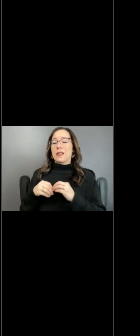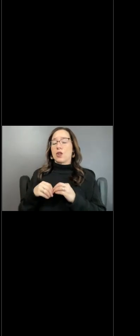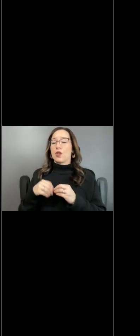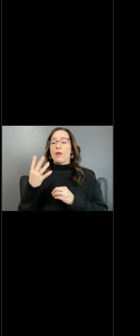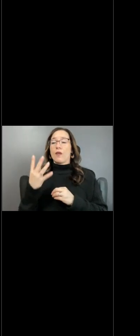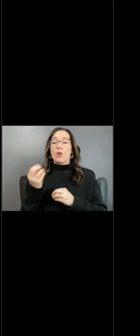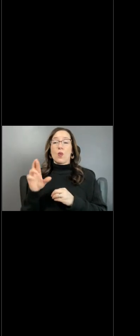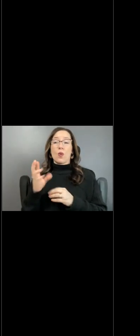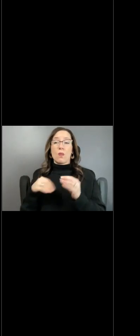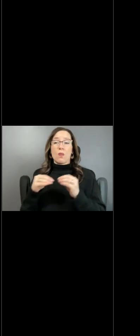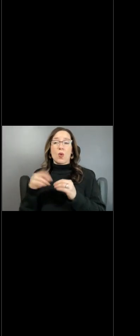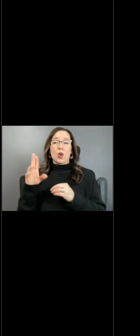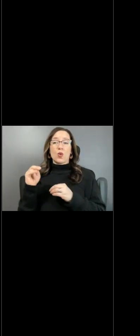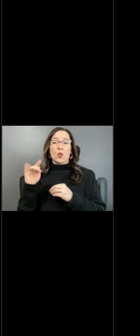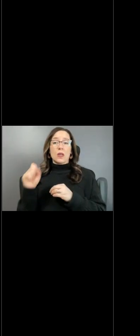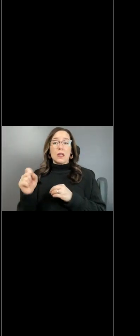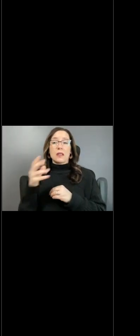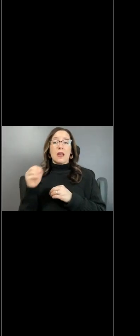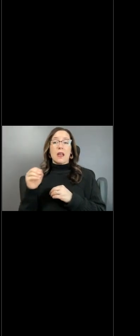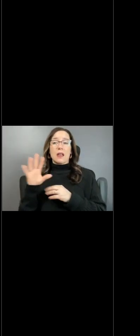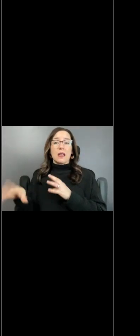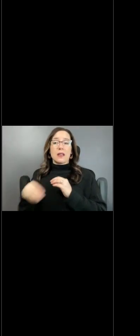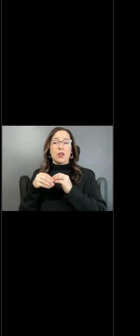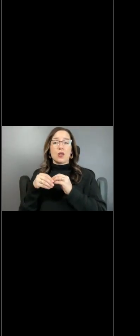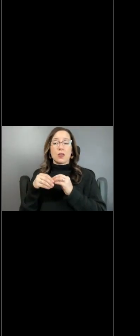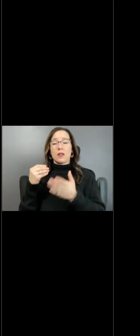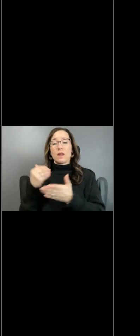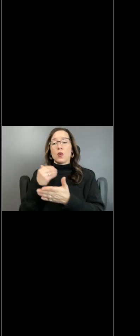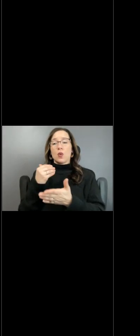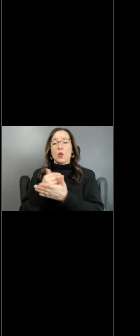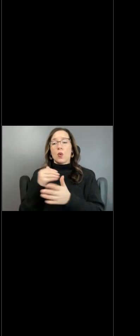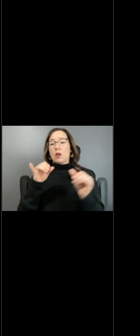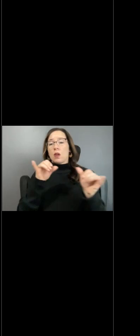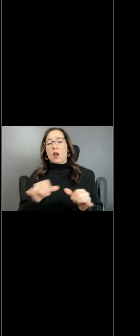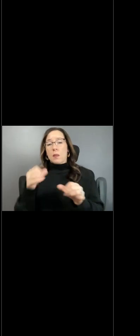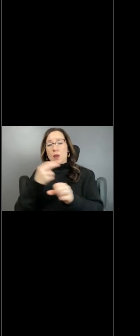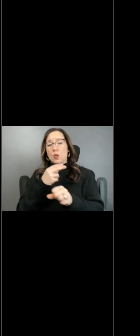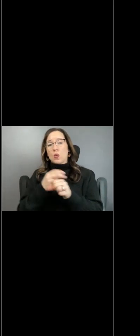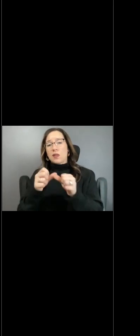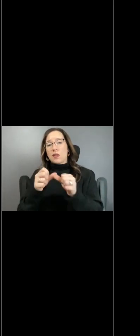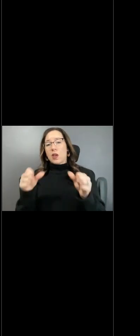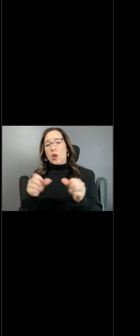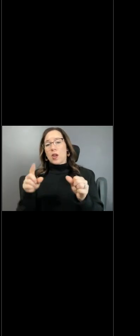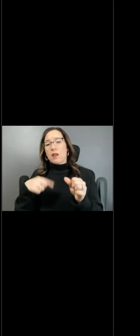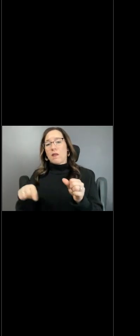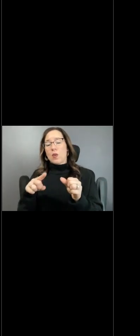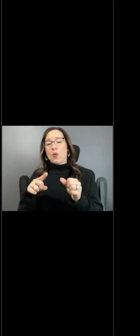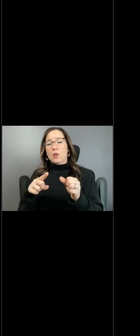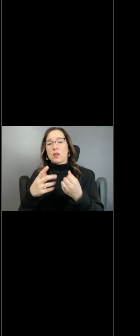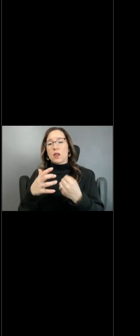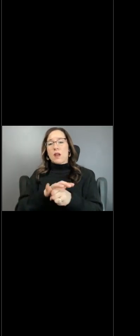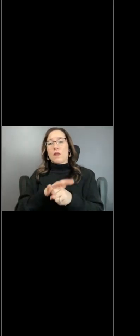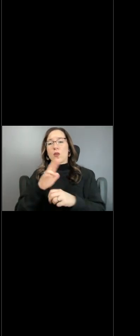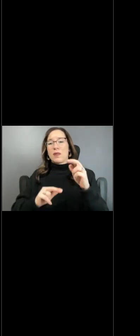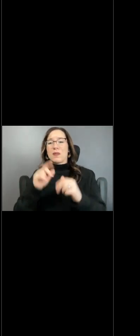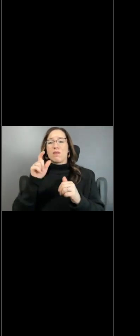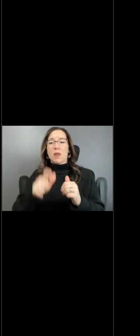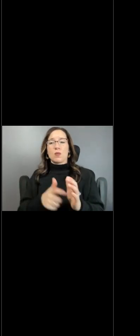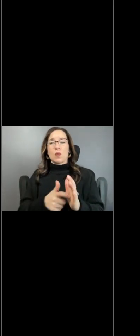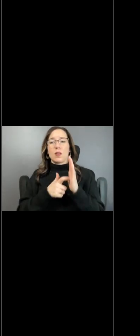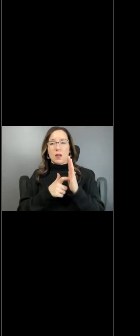units and additions of new common use areas of covered buildings are required to comply with the Fair Housing